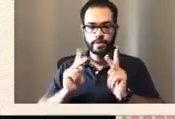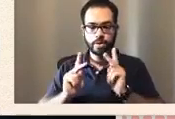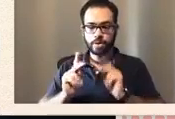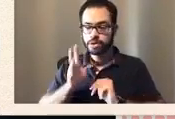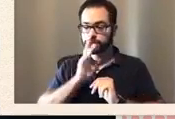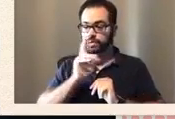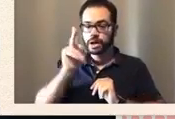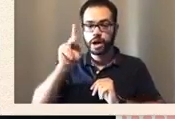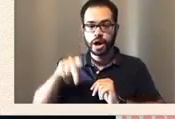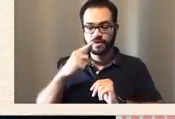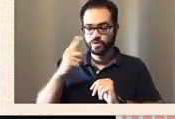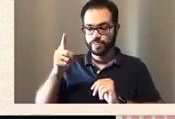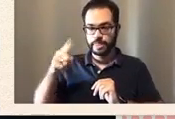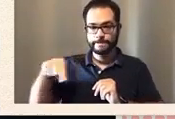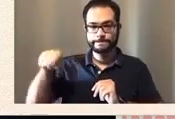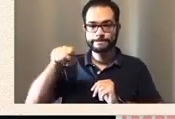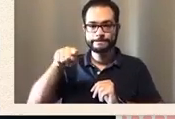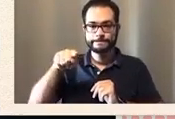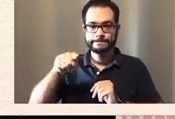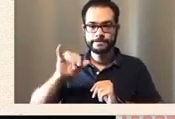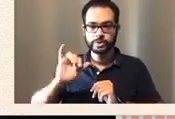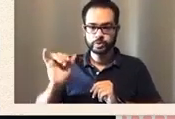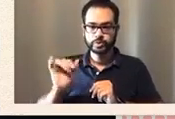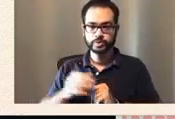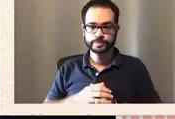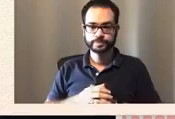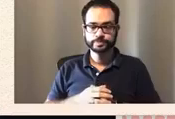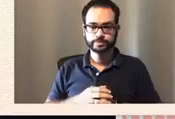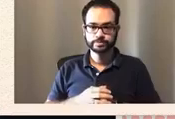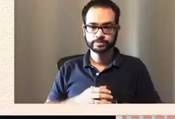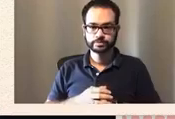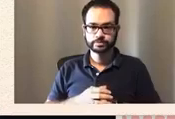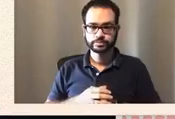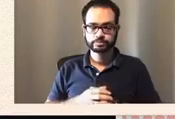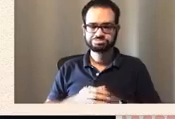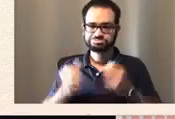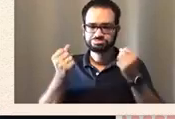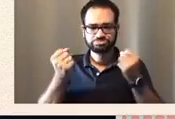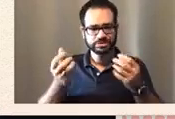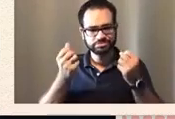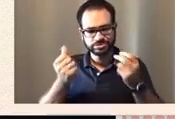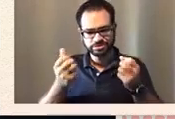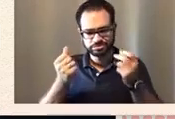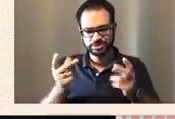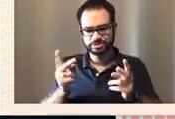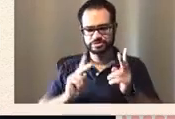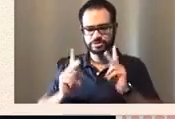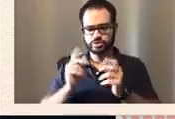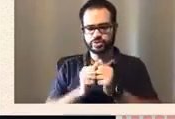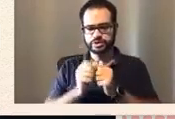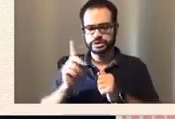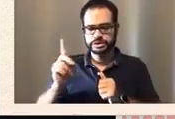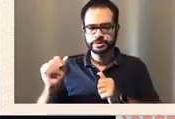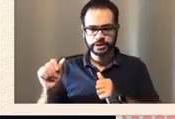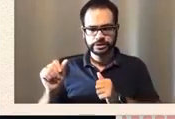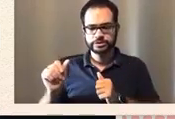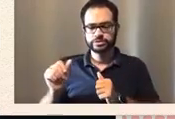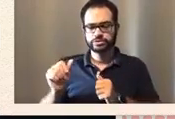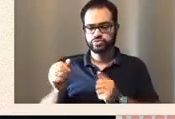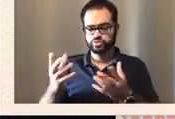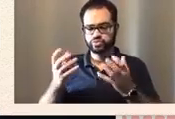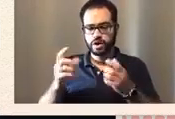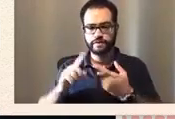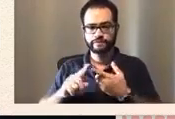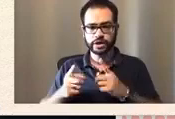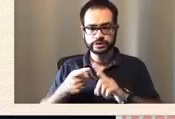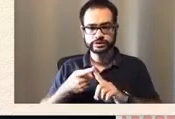them as well. So many of us with disabilities want friends like